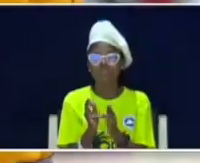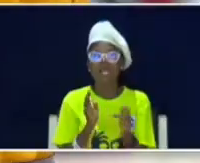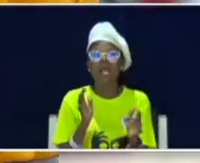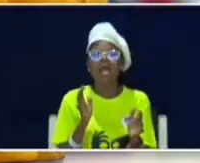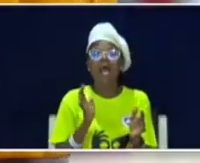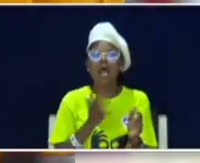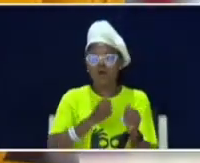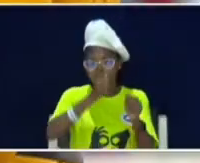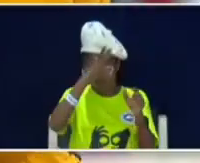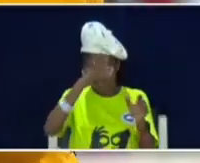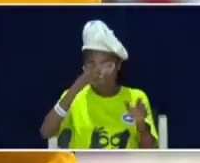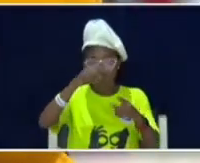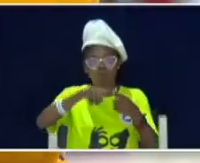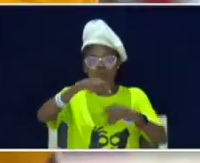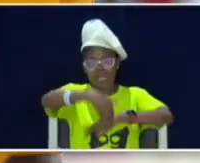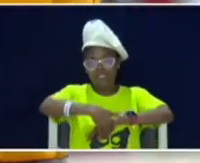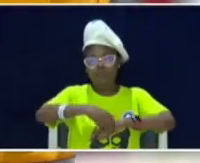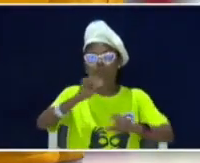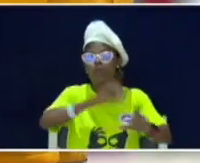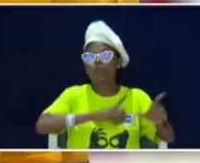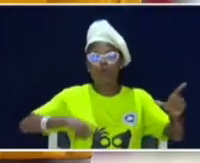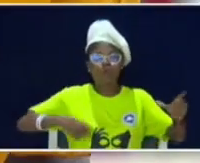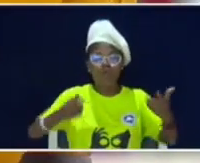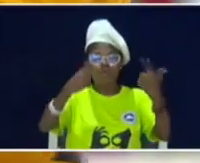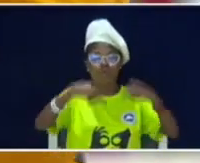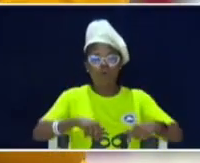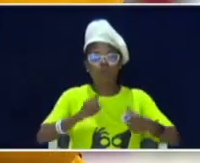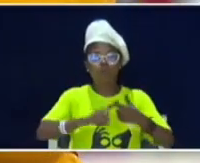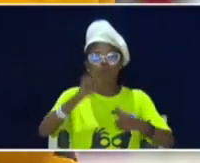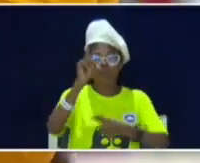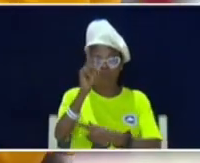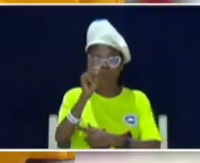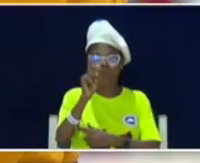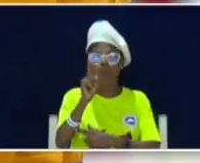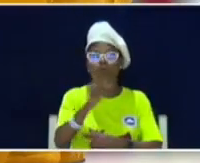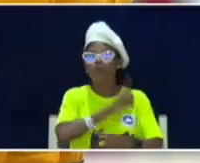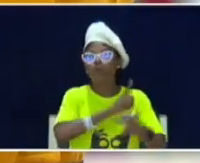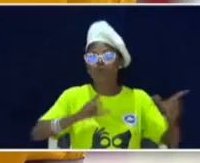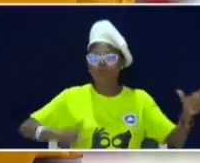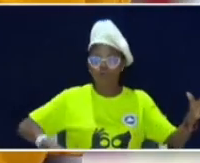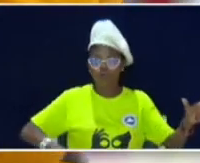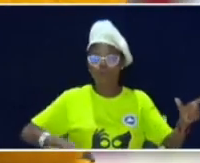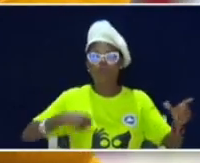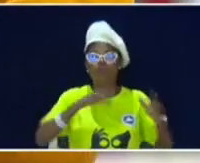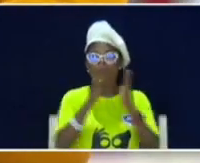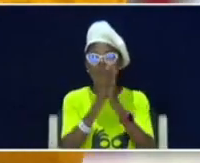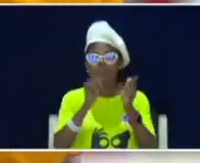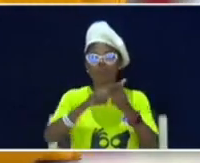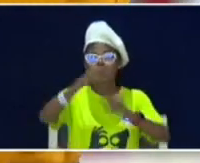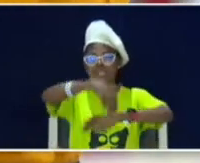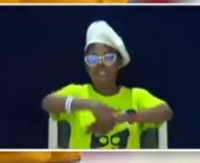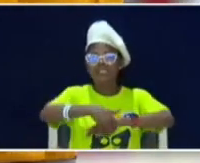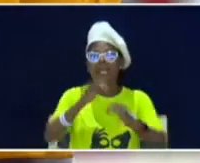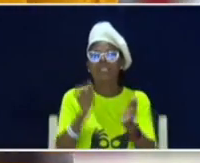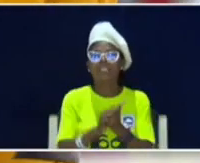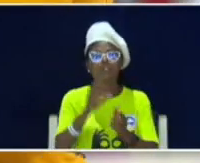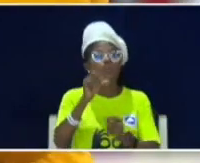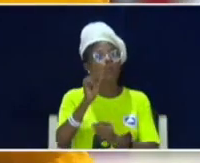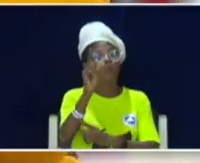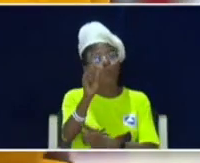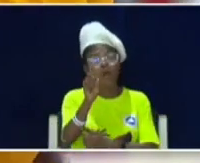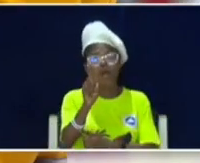Father, tonight, O Lord, we have come to you. Lord, we pray tonight, O Lord, that no